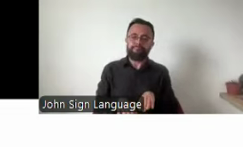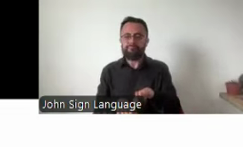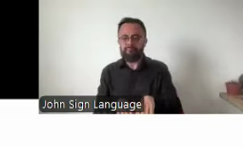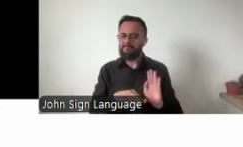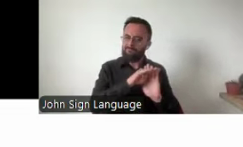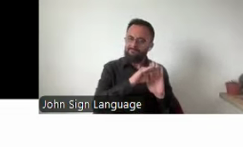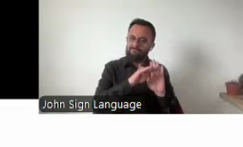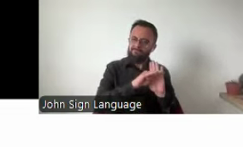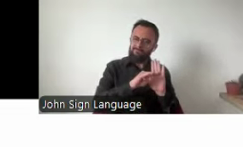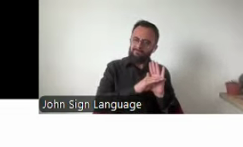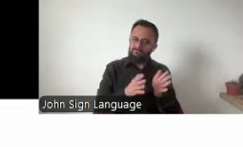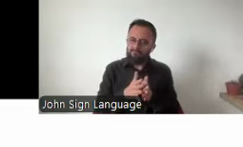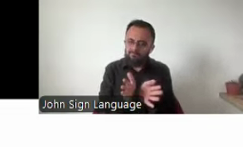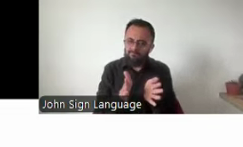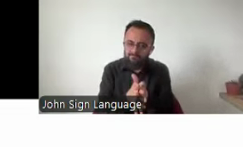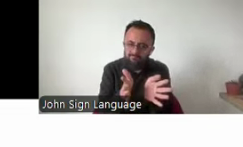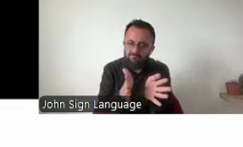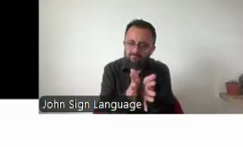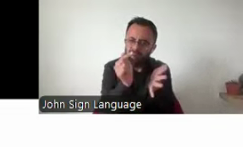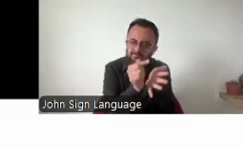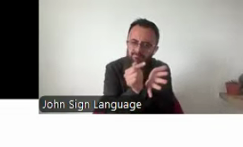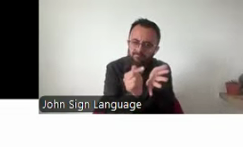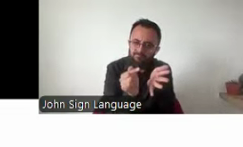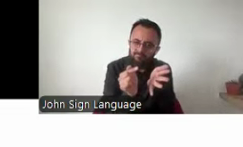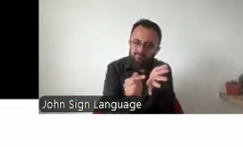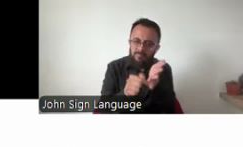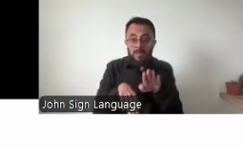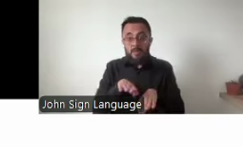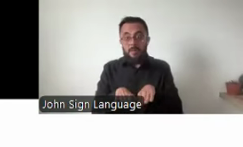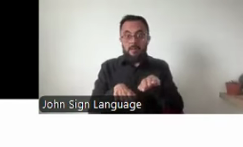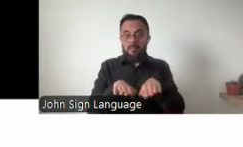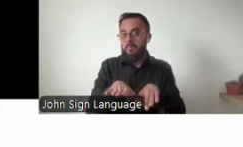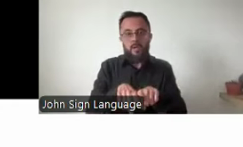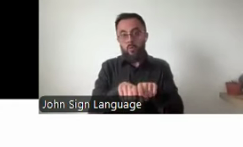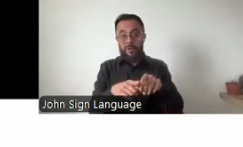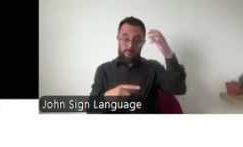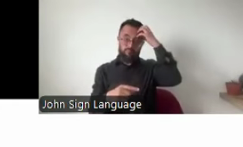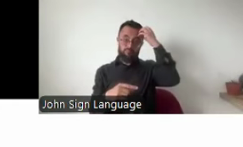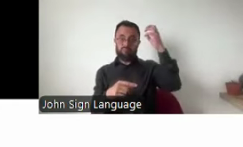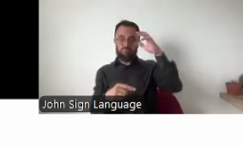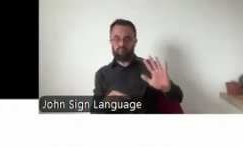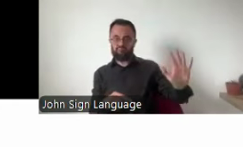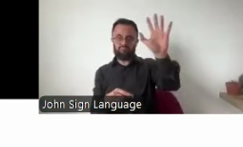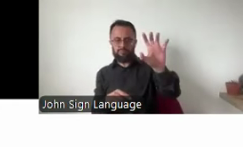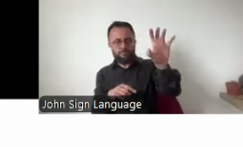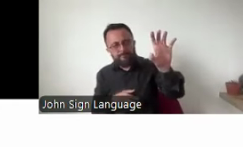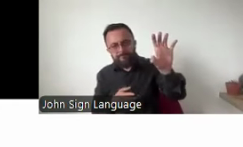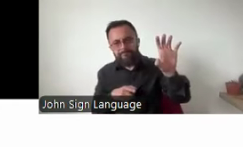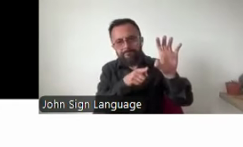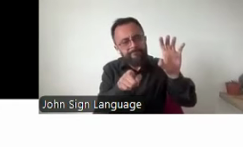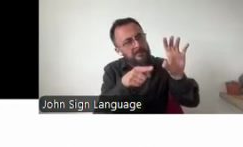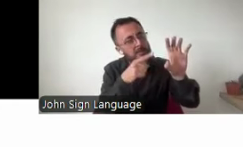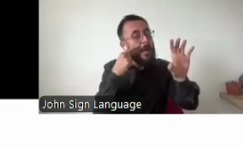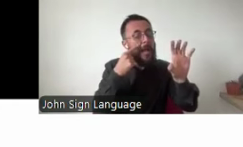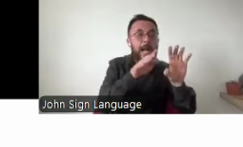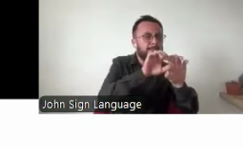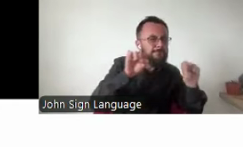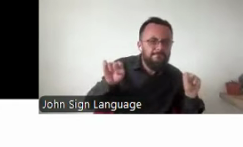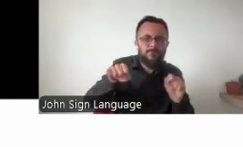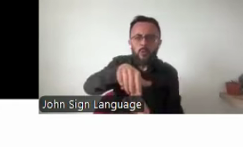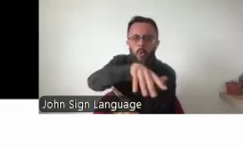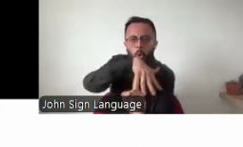happening in the country and prioritize the specific actions that will lead to the maximum impact for persons